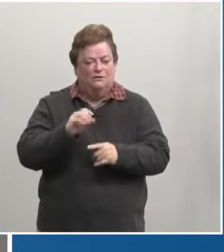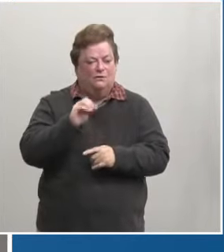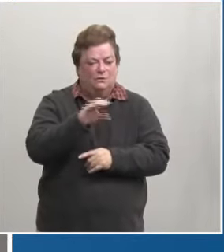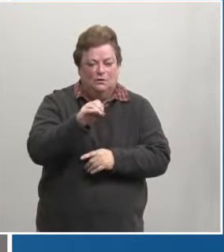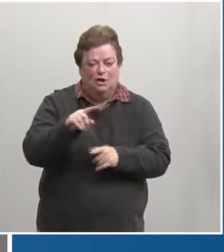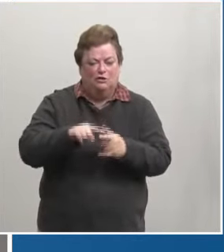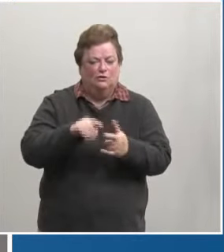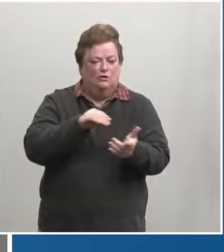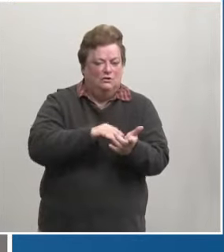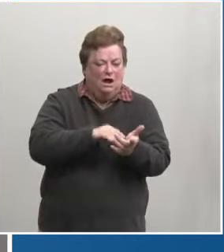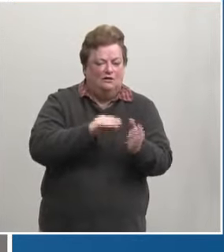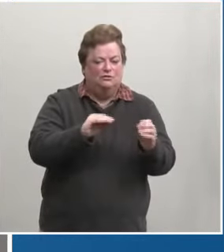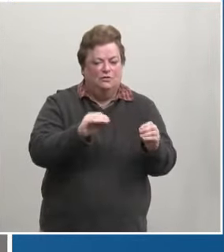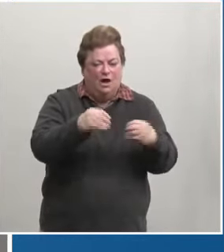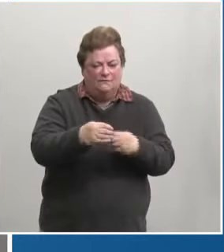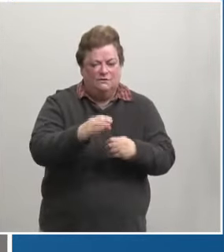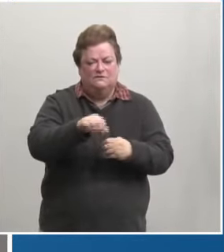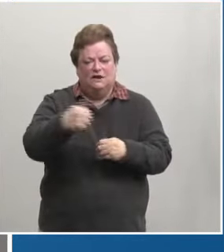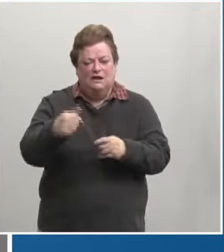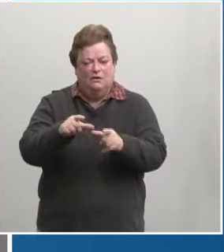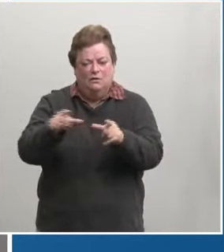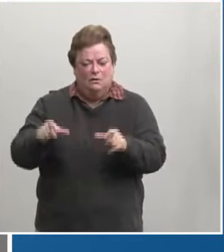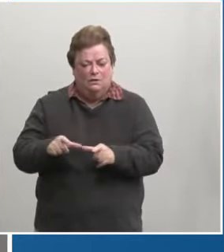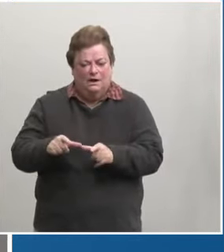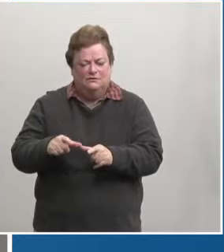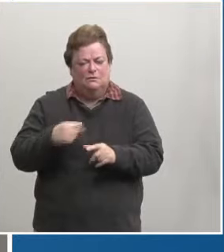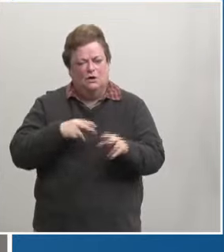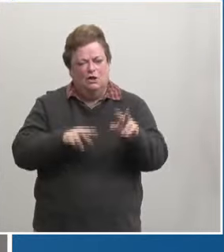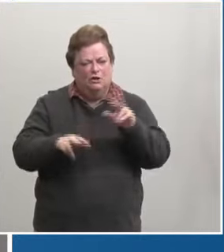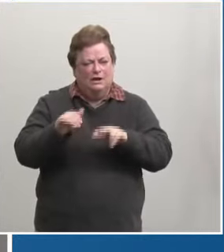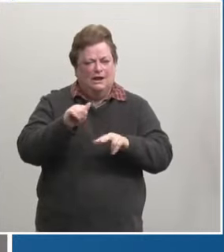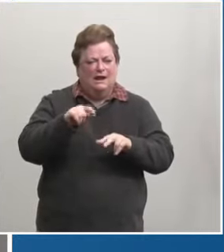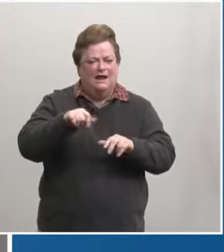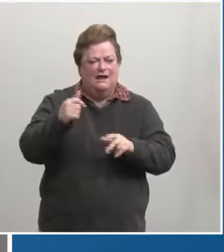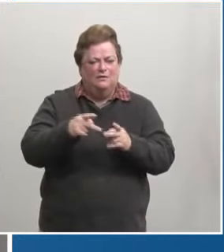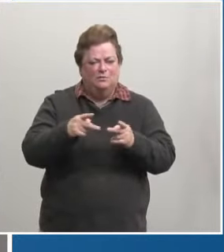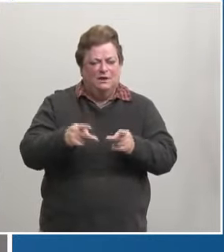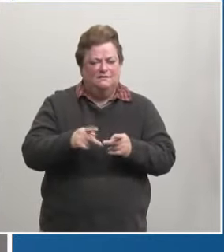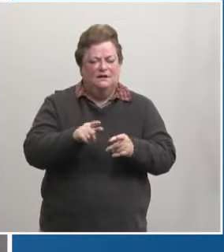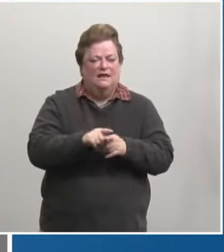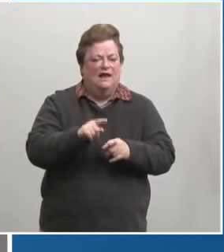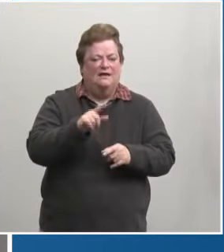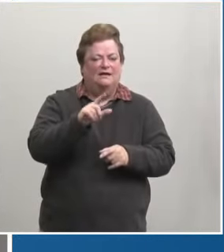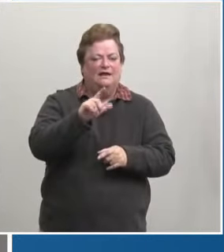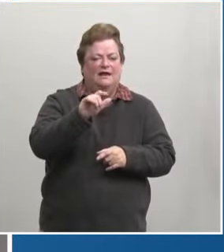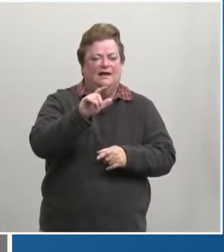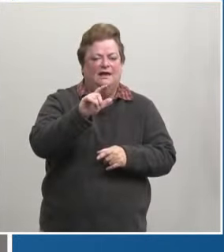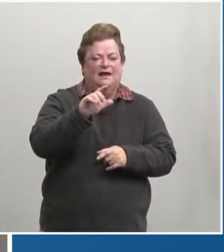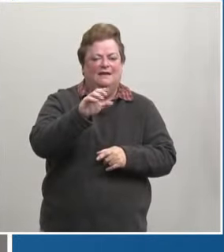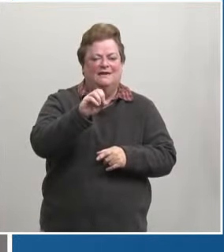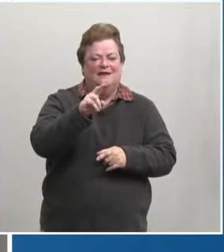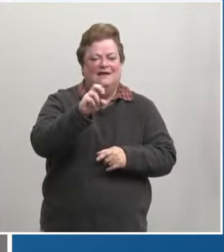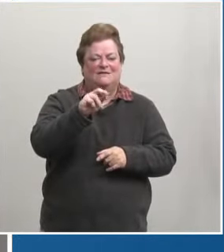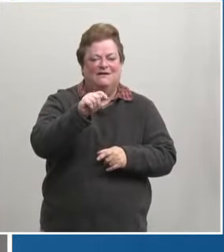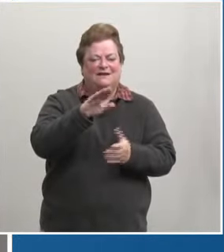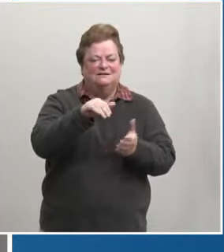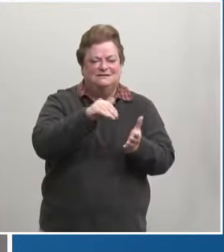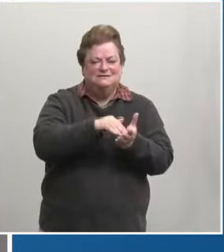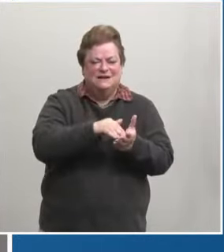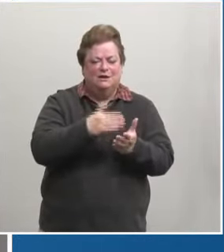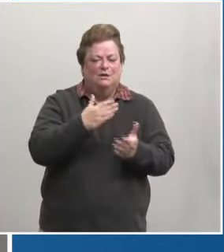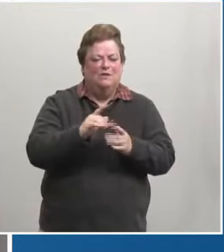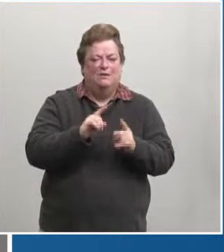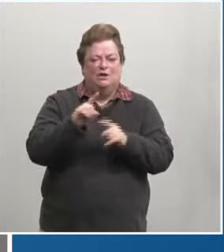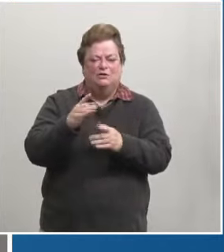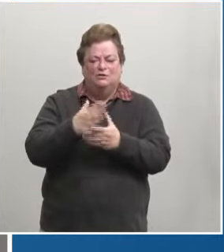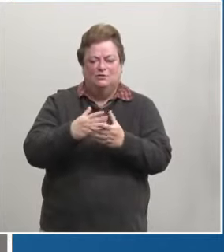offices and other locations. We'll be looking at places like the Lancaster County Event Center. We may go out and do some